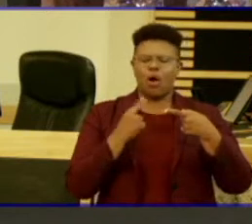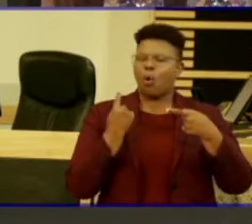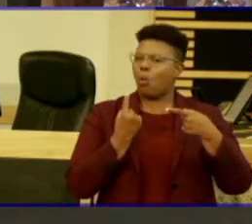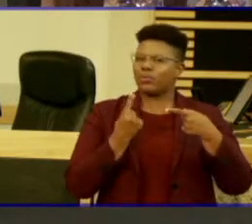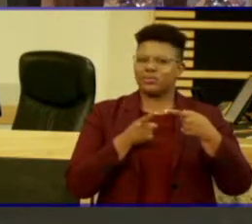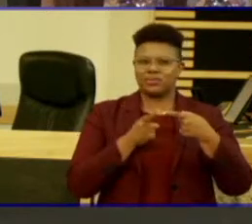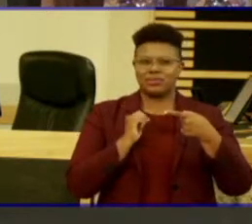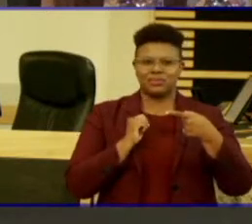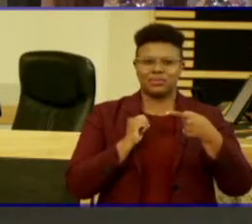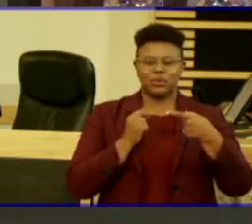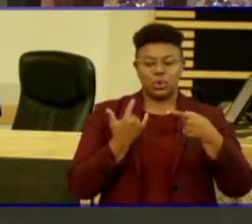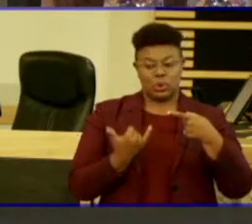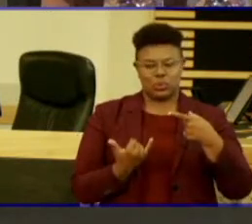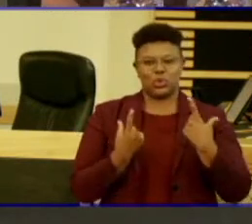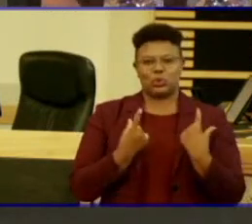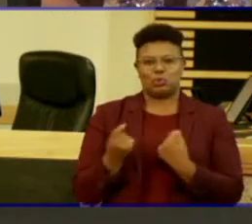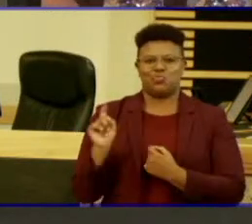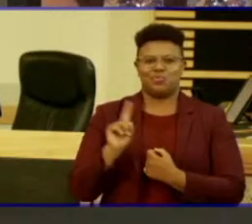day?